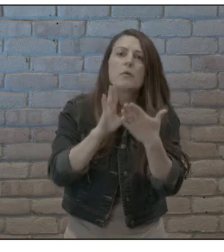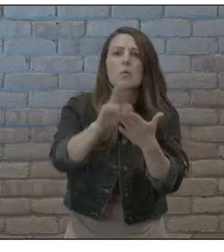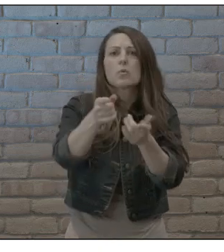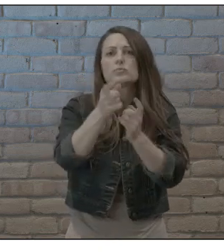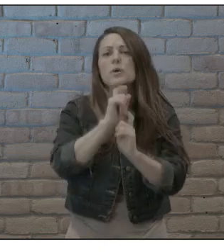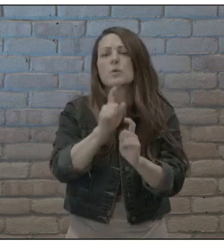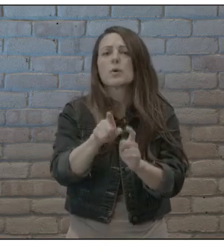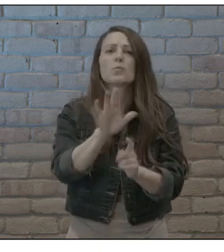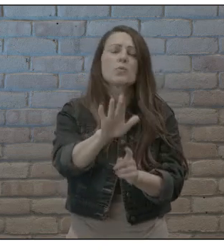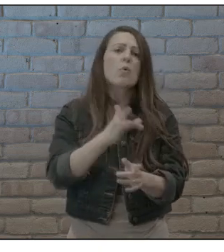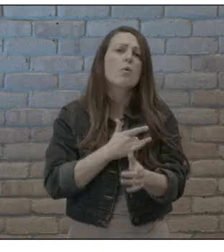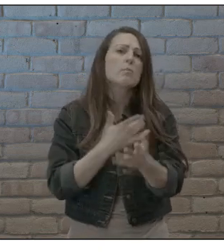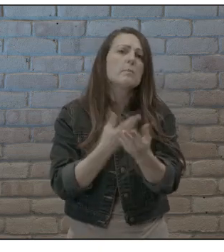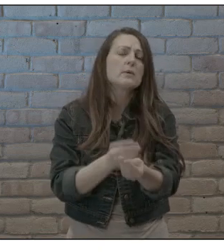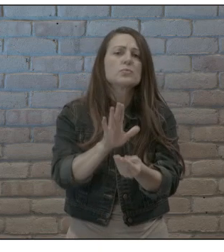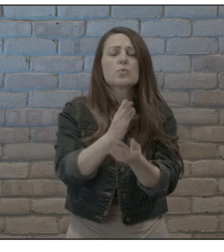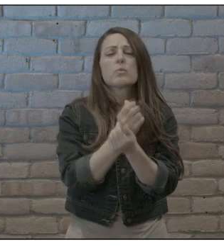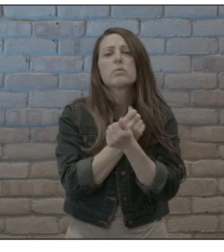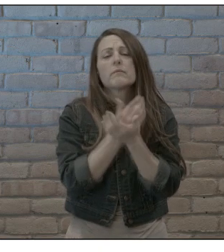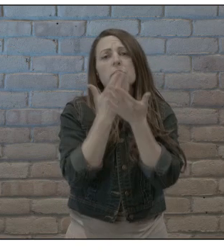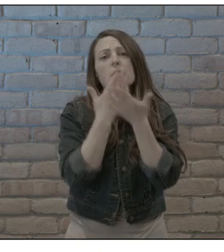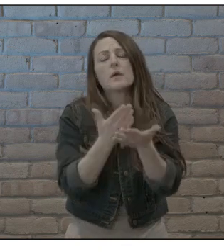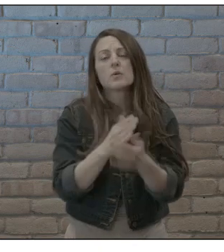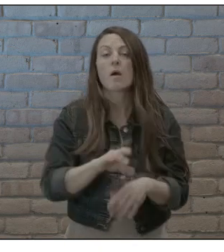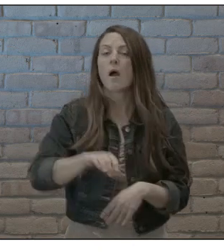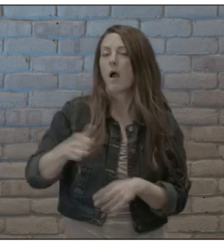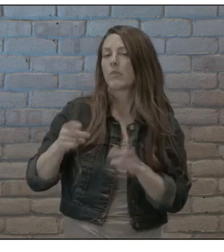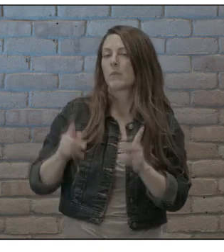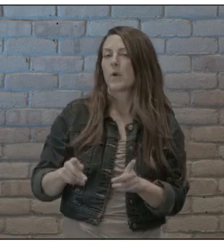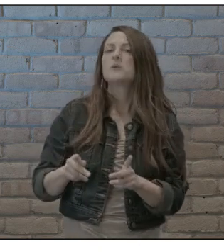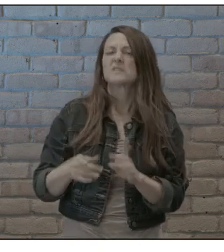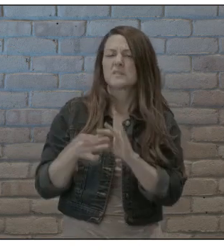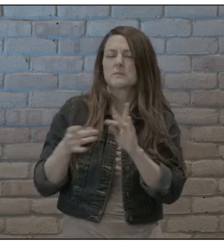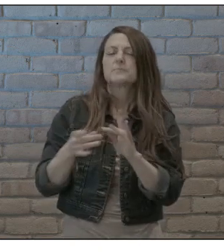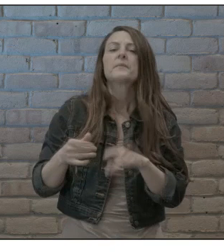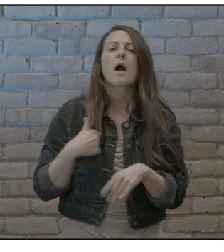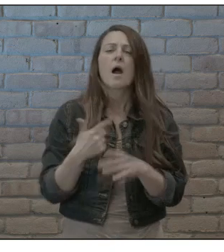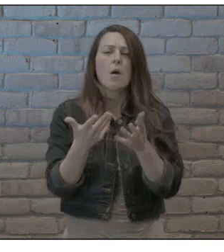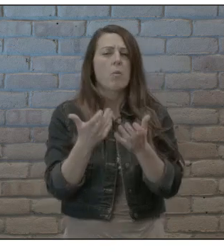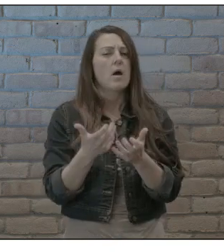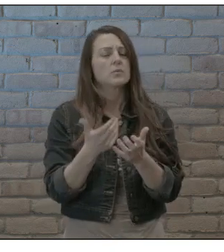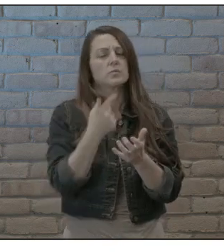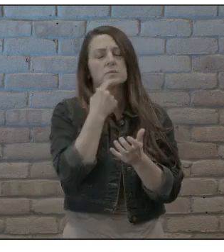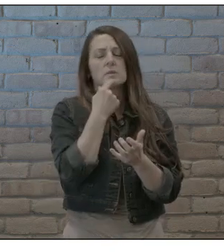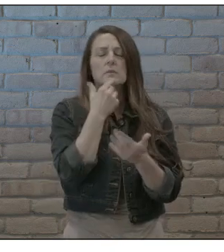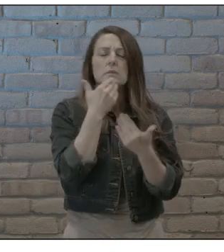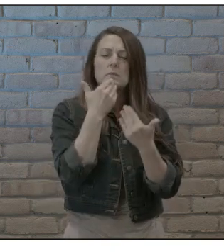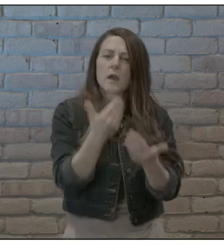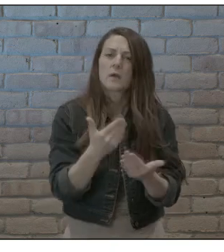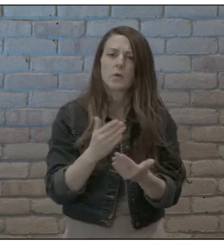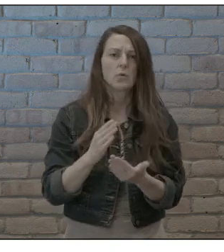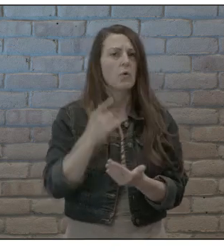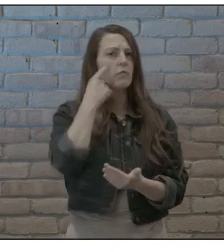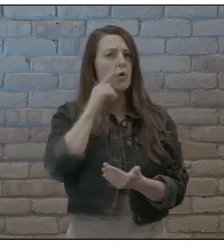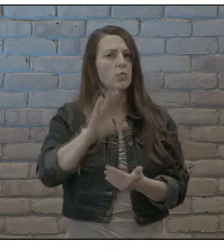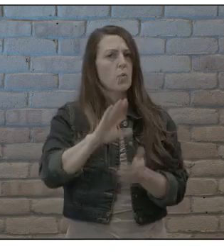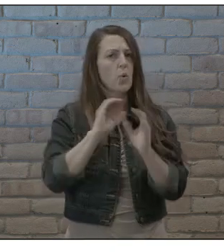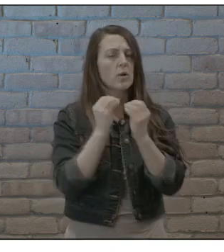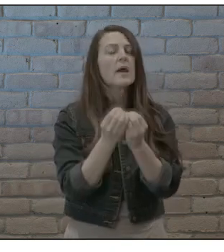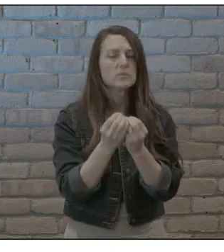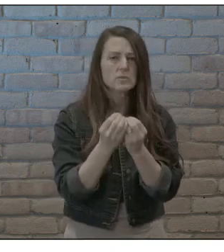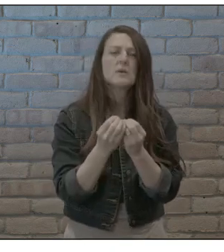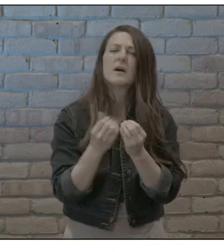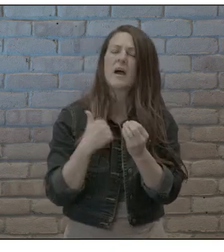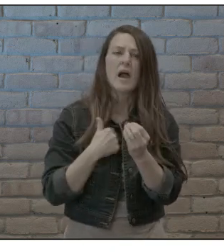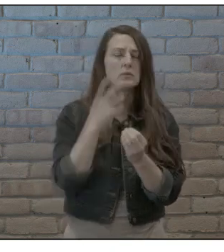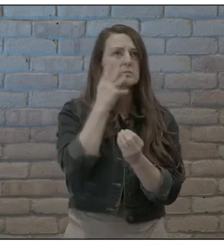generosity, compassion, and love. And then another person shares, I would like to express my gratitude to your organization. I was going